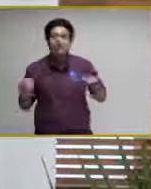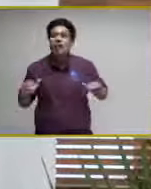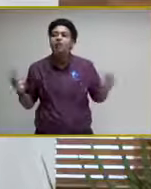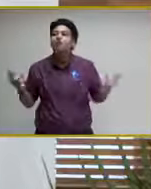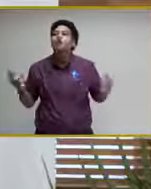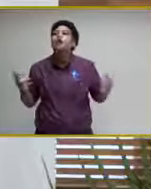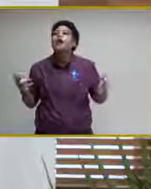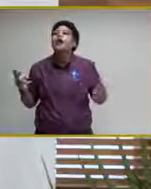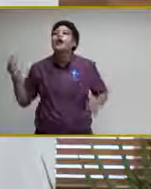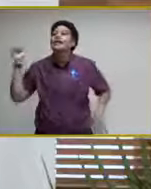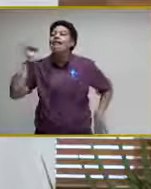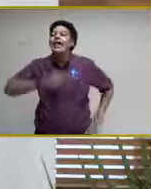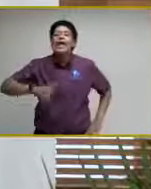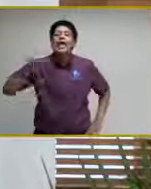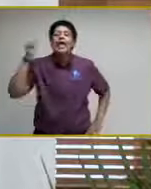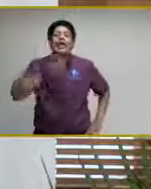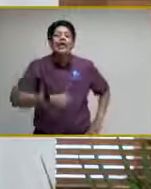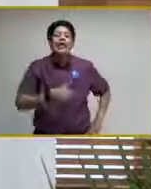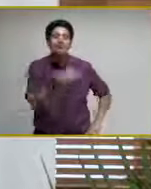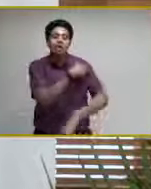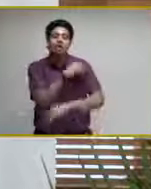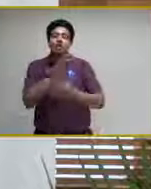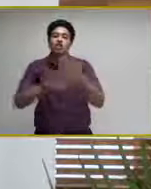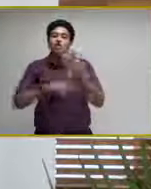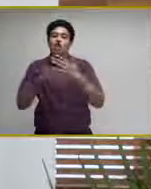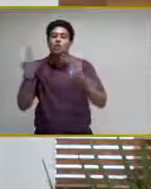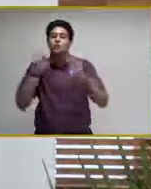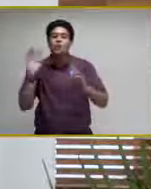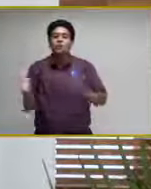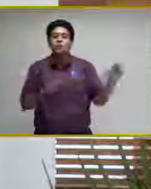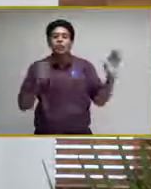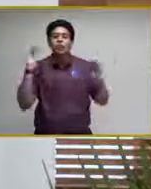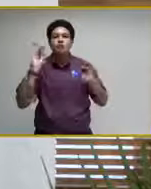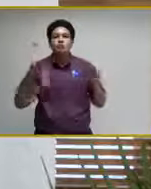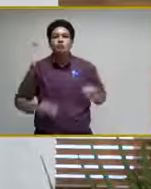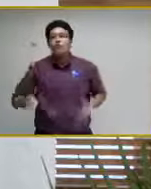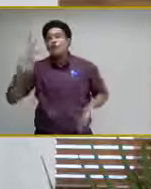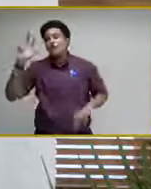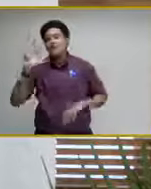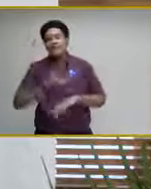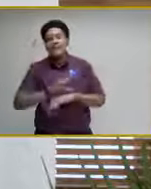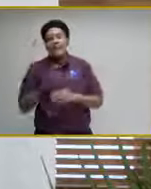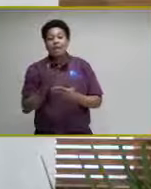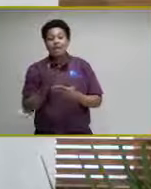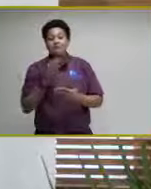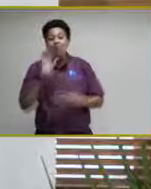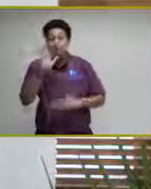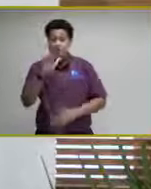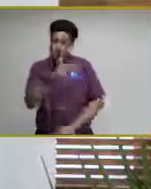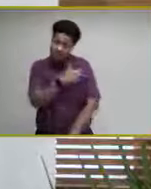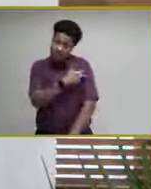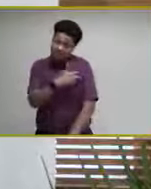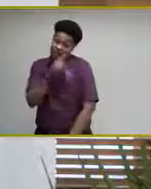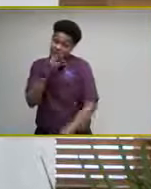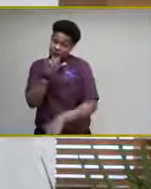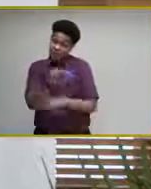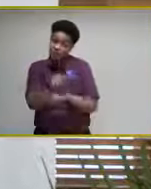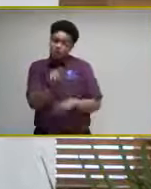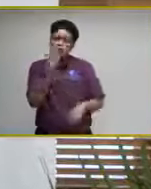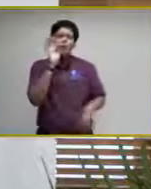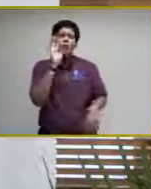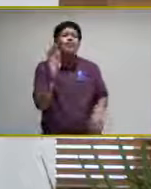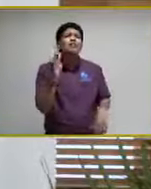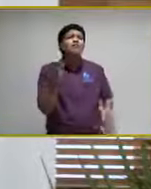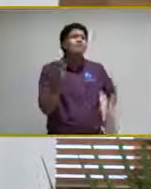a daily vaccination schedule will be prepared. And 3 days before your vaccination appointment, you will